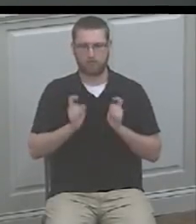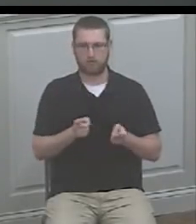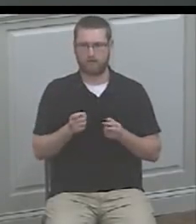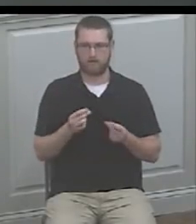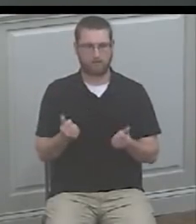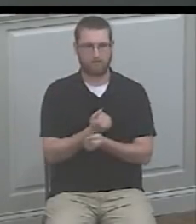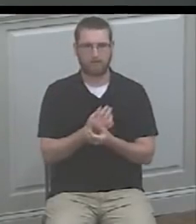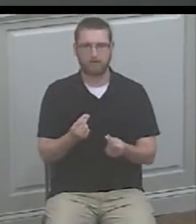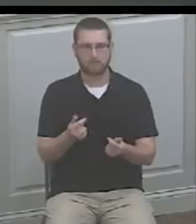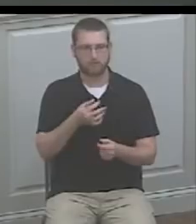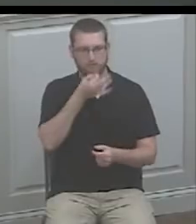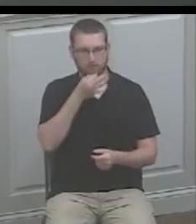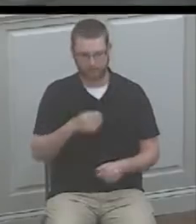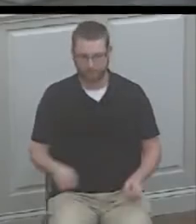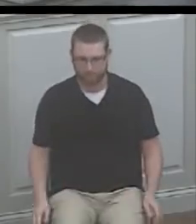things. Thank you.